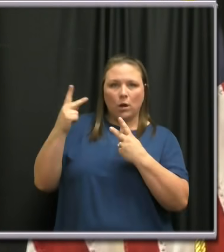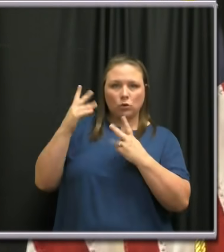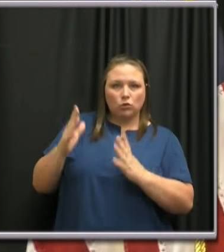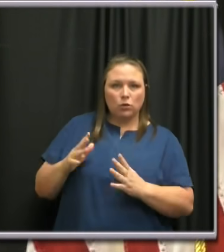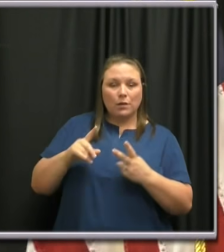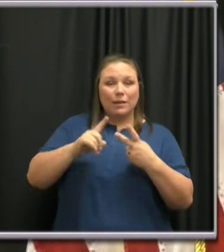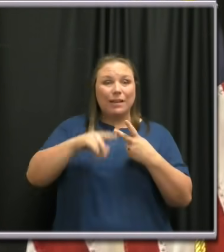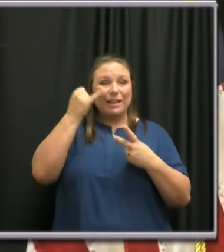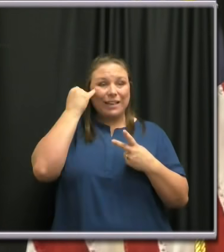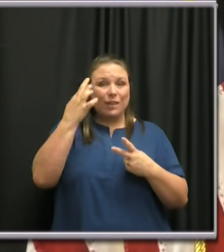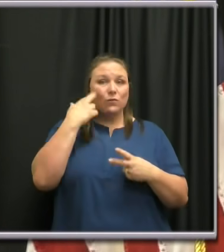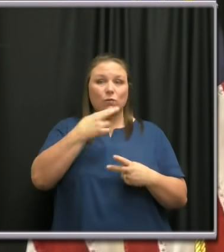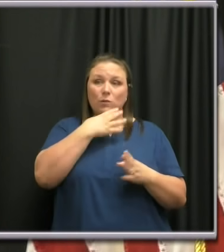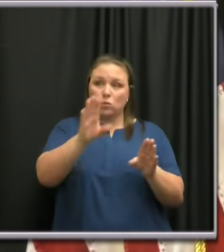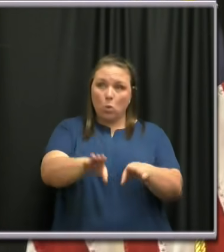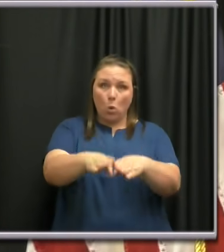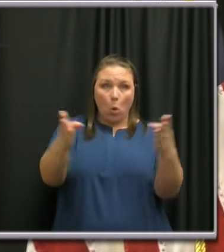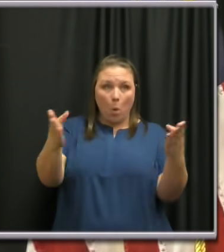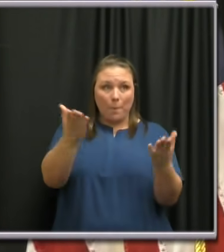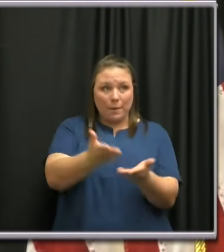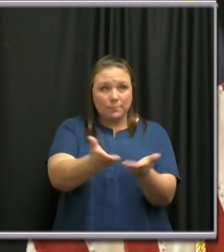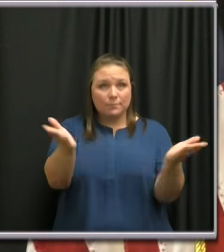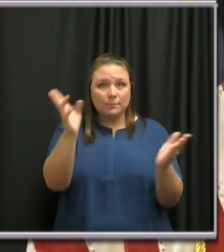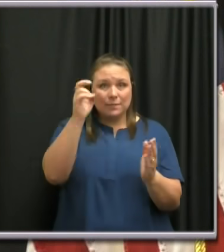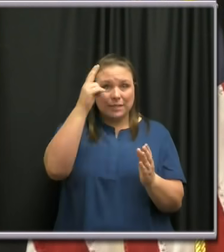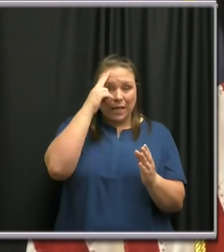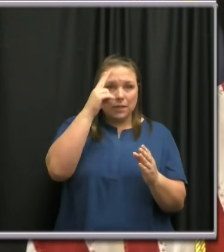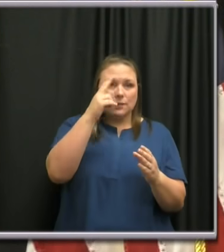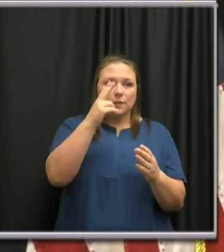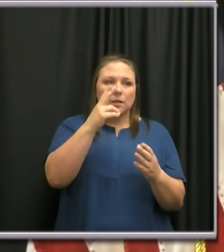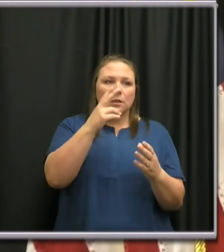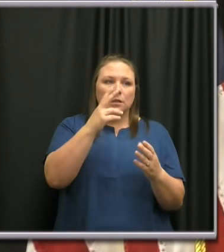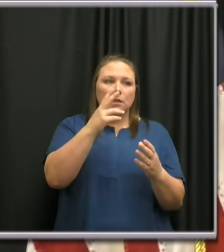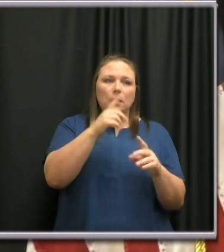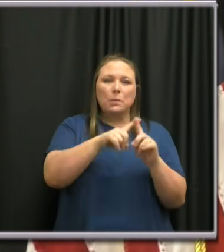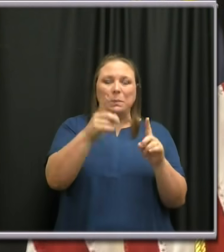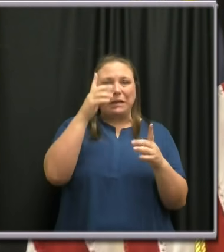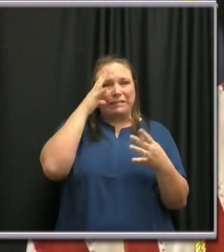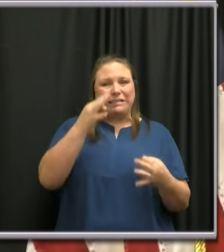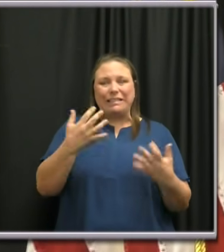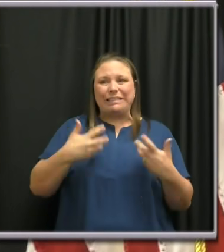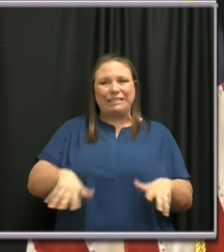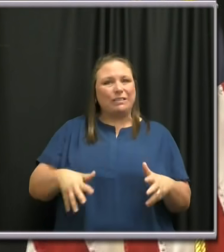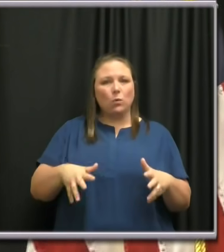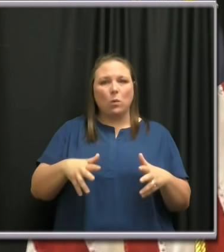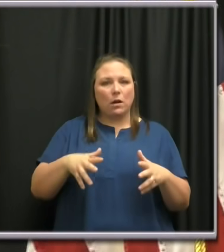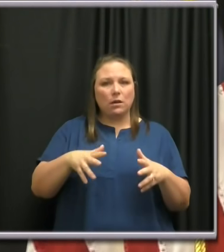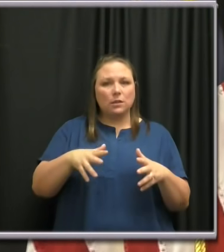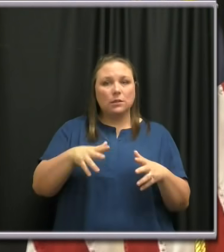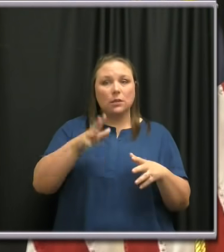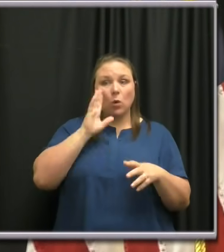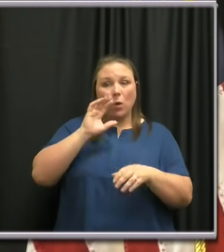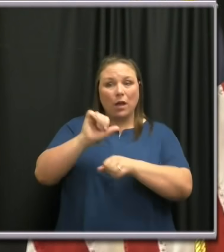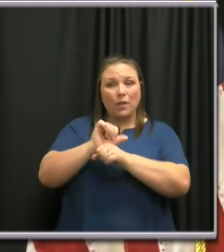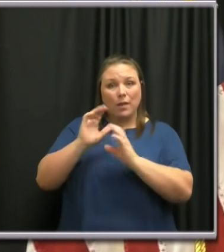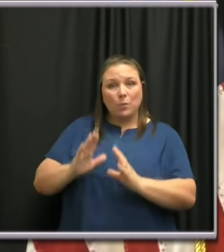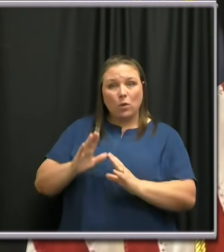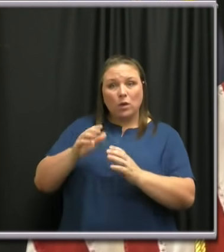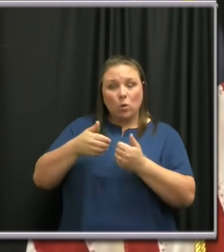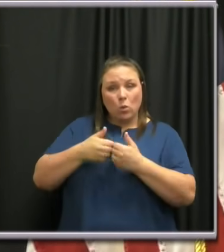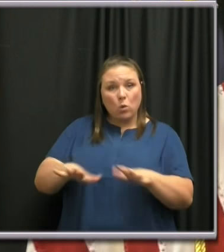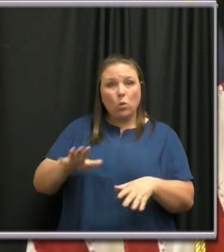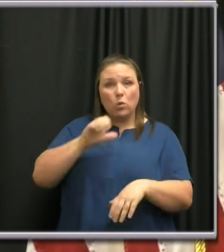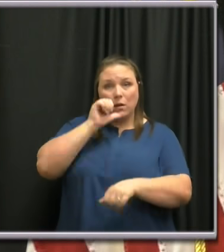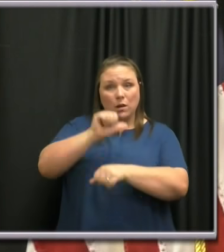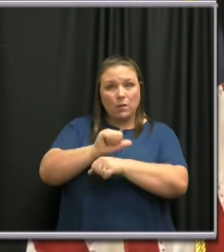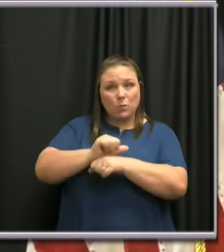is permitted to reopen in Nashville but decides it's not safe enough to return, will the employees lose their unemployment